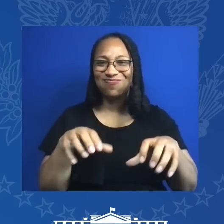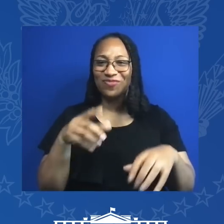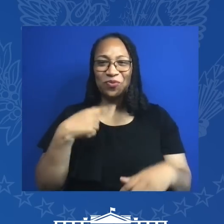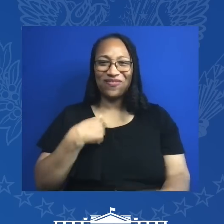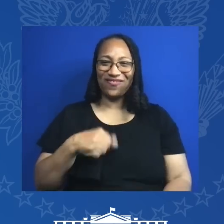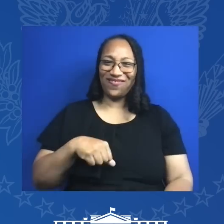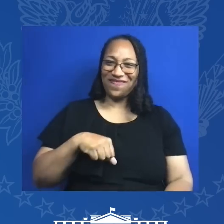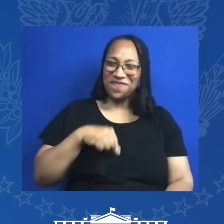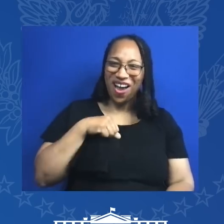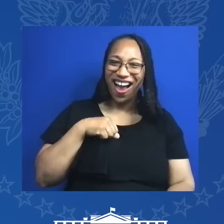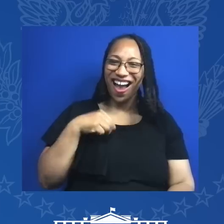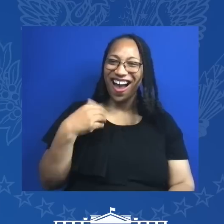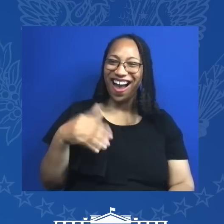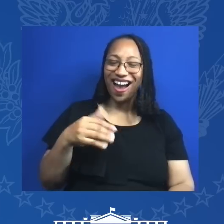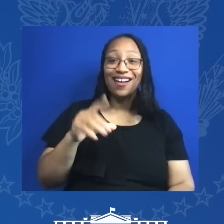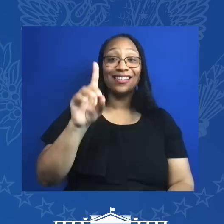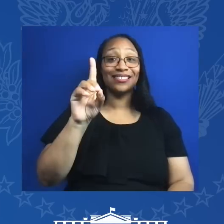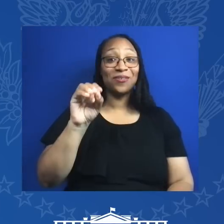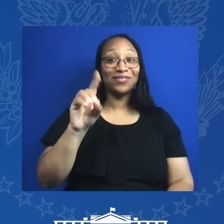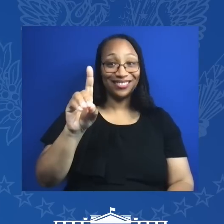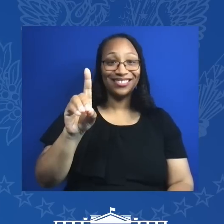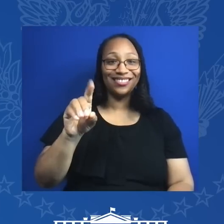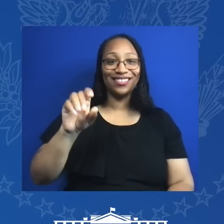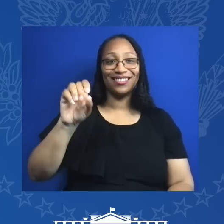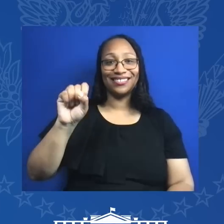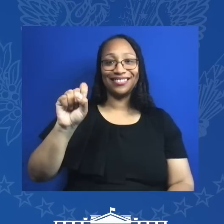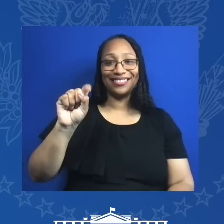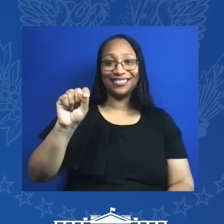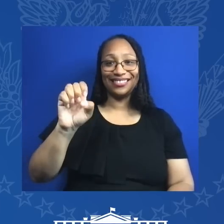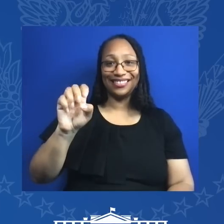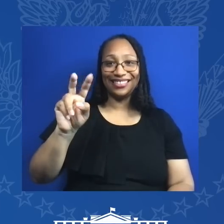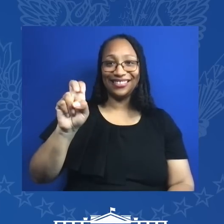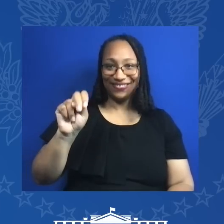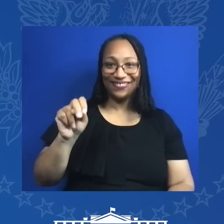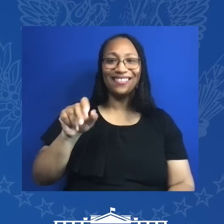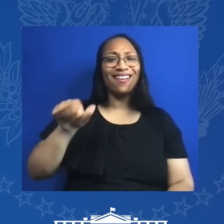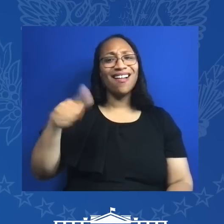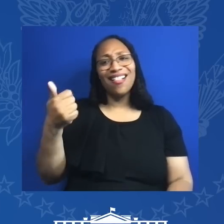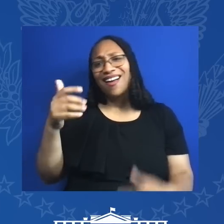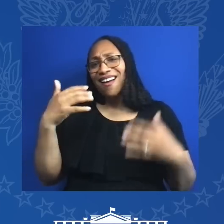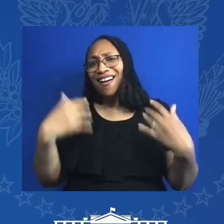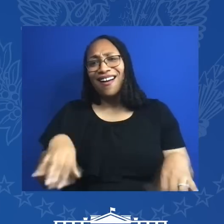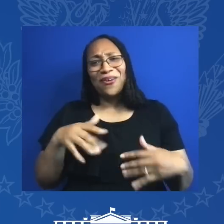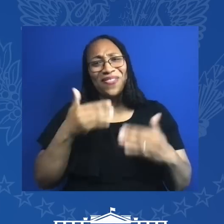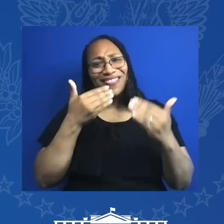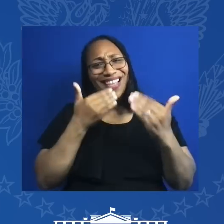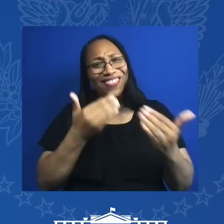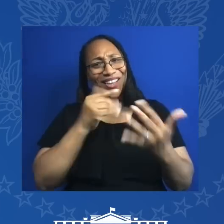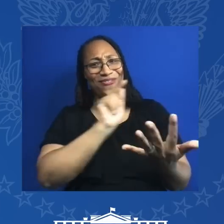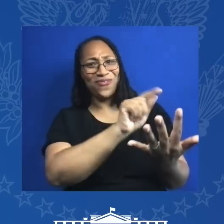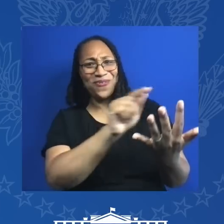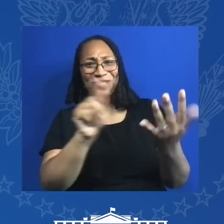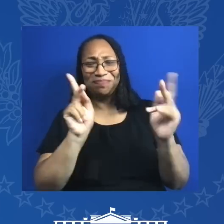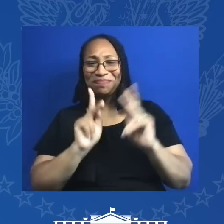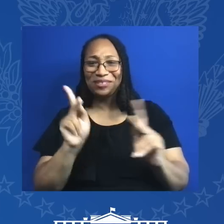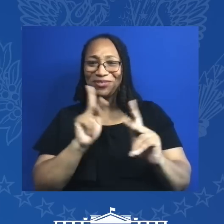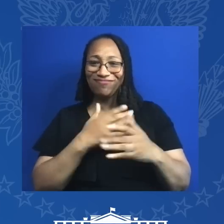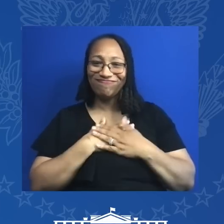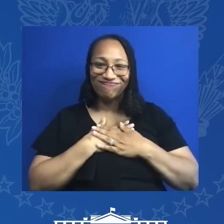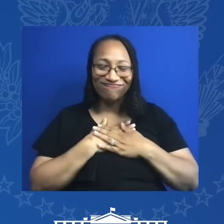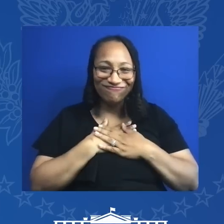I also want to thank two people who couldn't be here, but who made this possible, my dear friend Tim Gill and his husband Scott